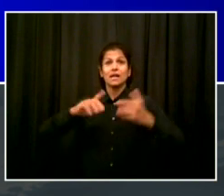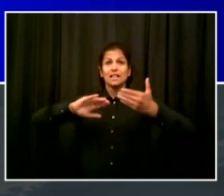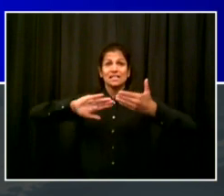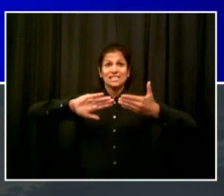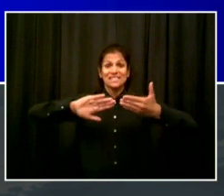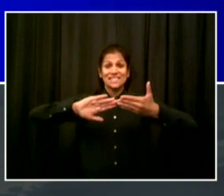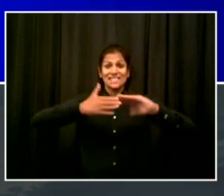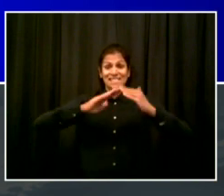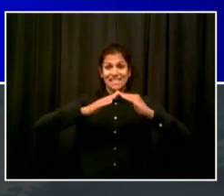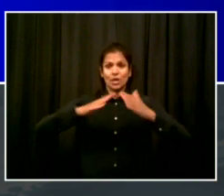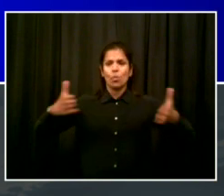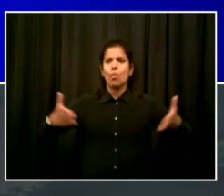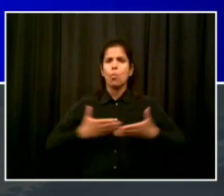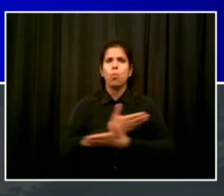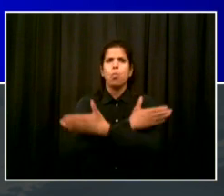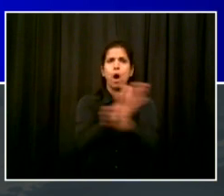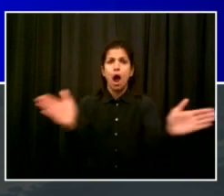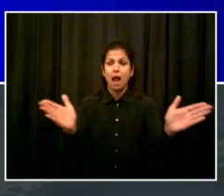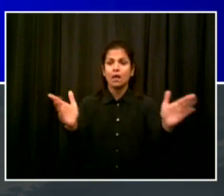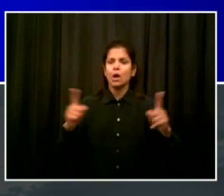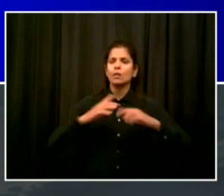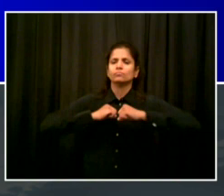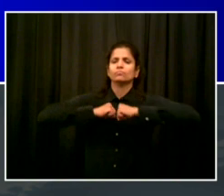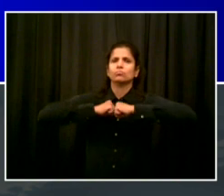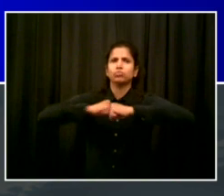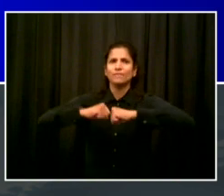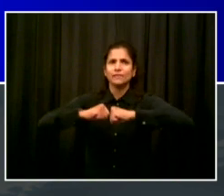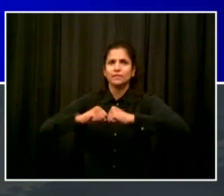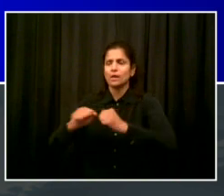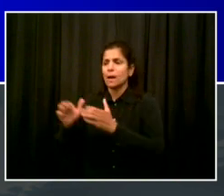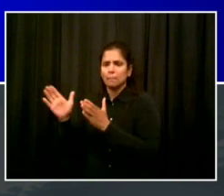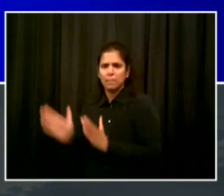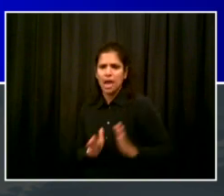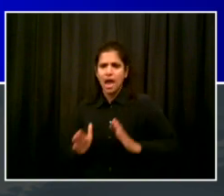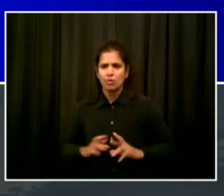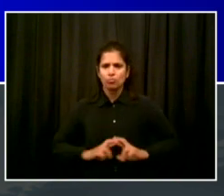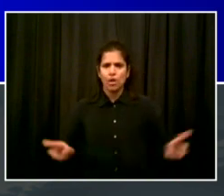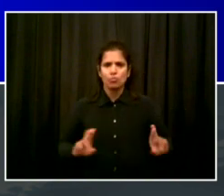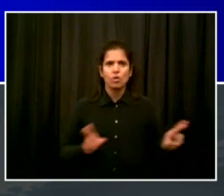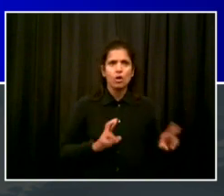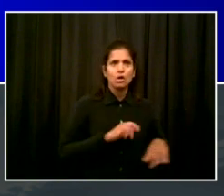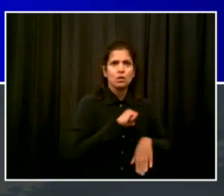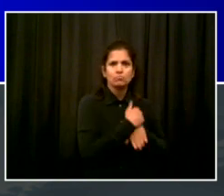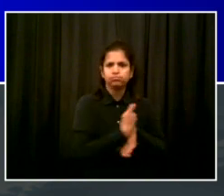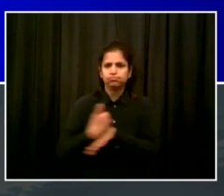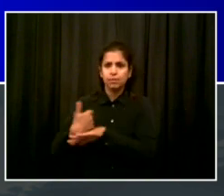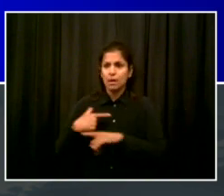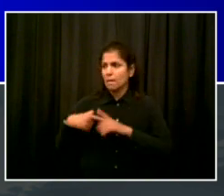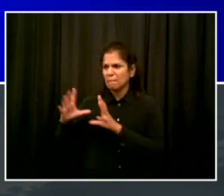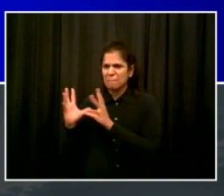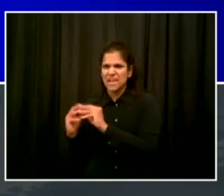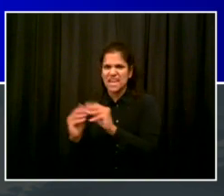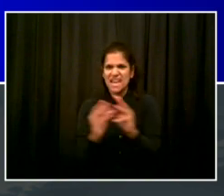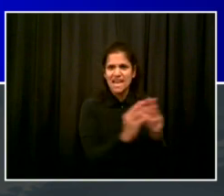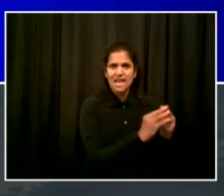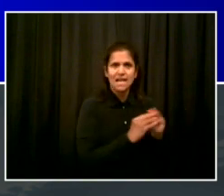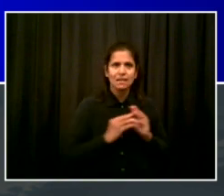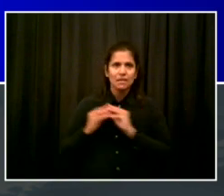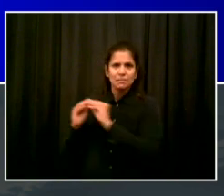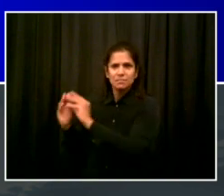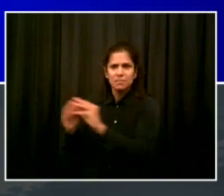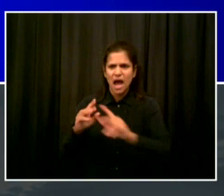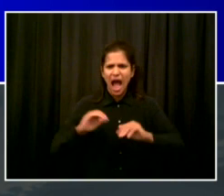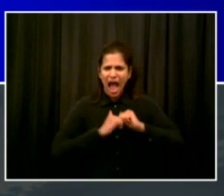very particular sites in the city where we're seeing an uptick in violence, and pinpointing the efforts